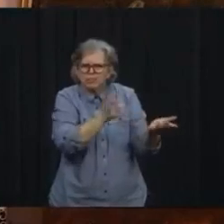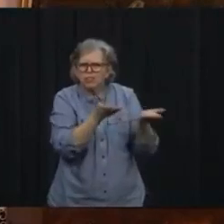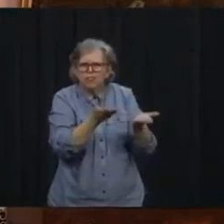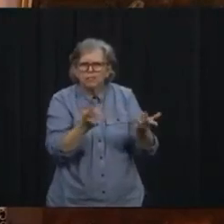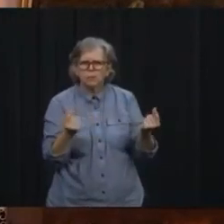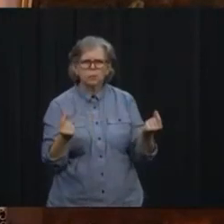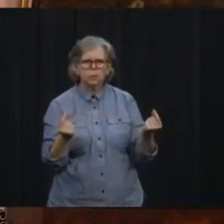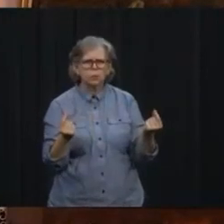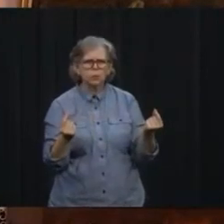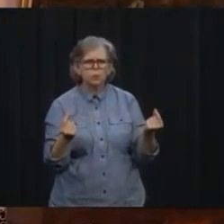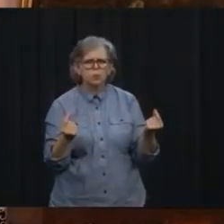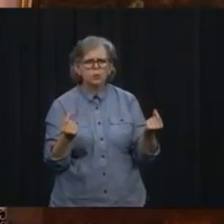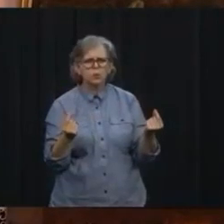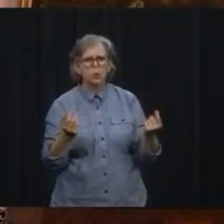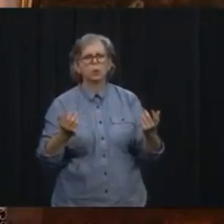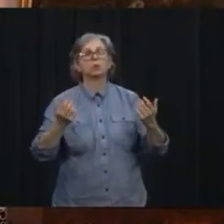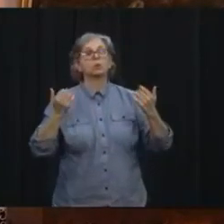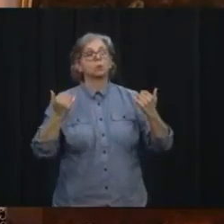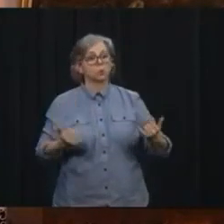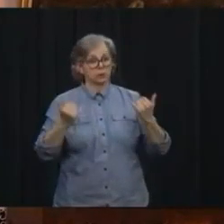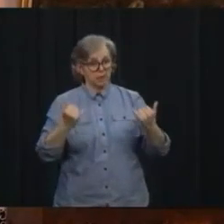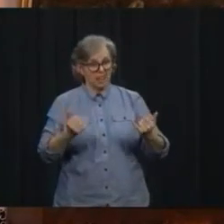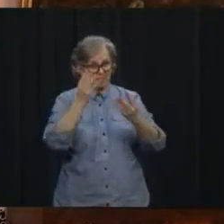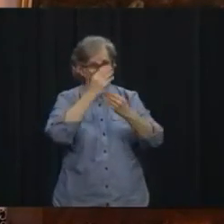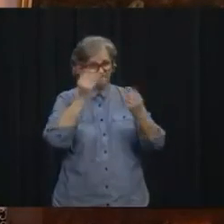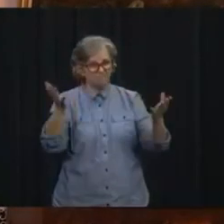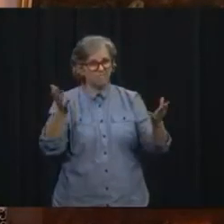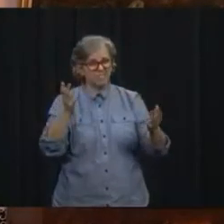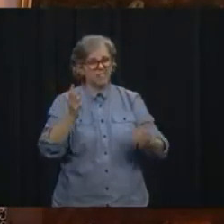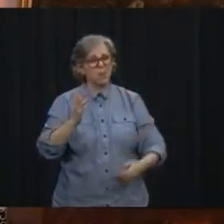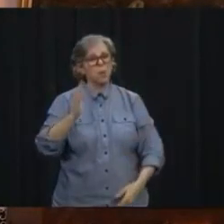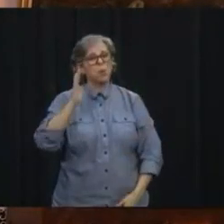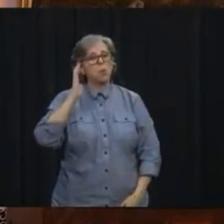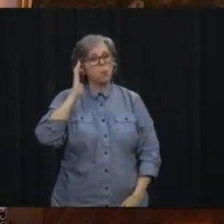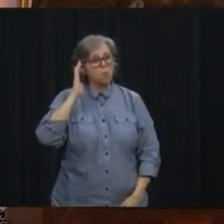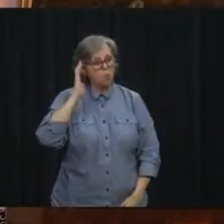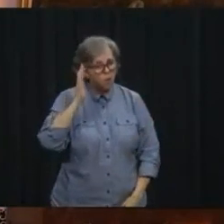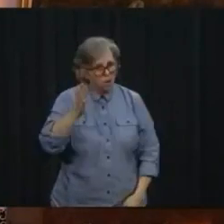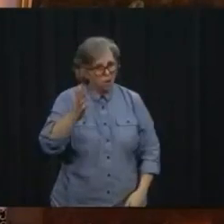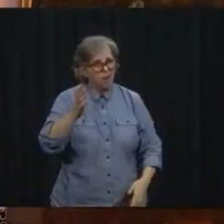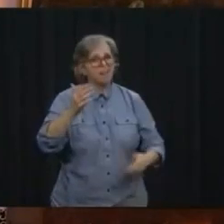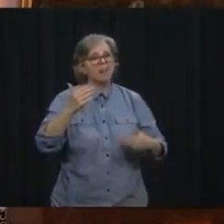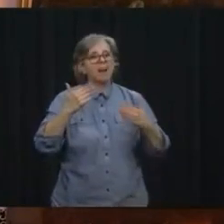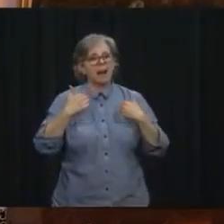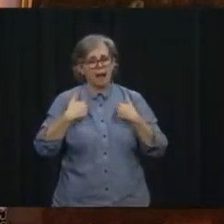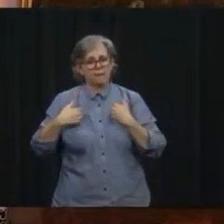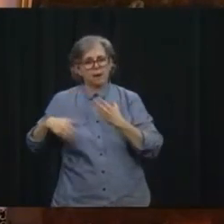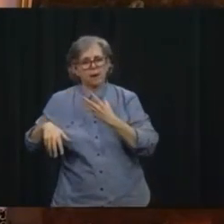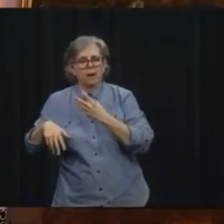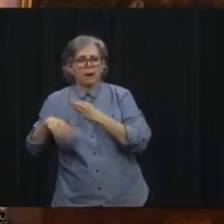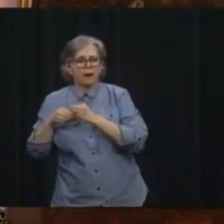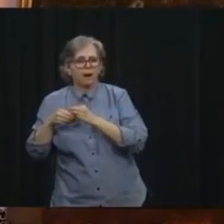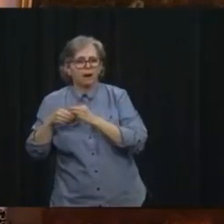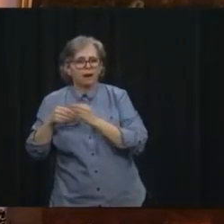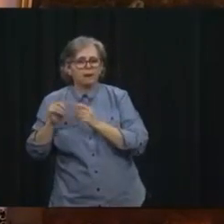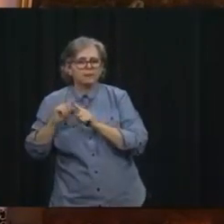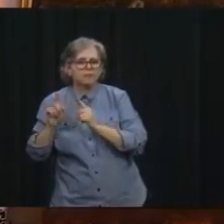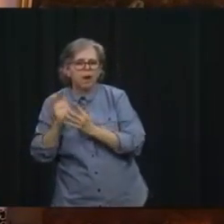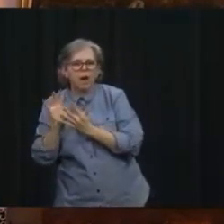people with disabilities who receive care every single day. And